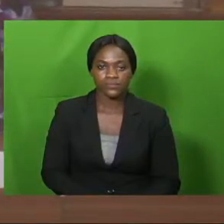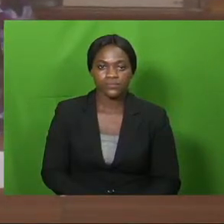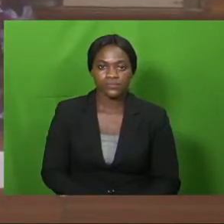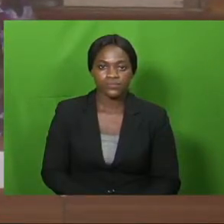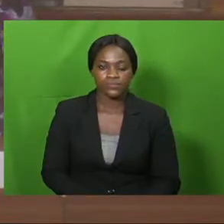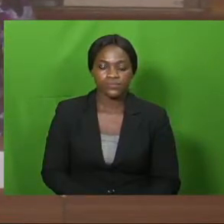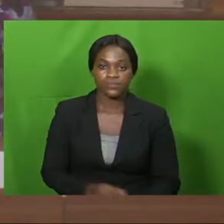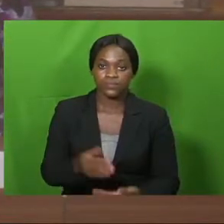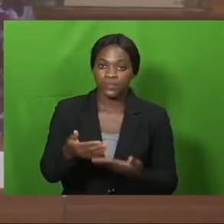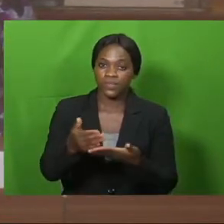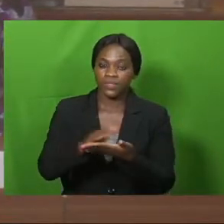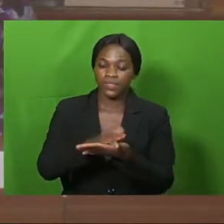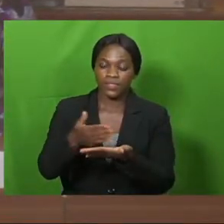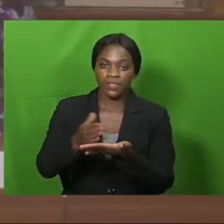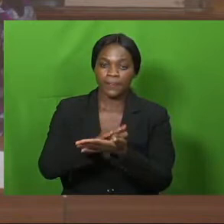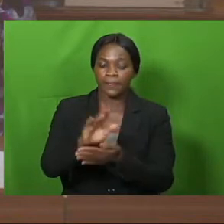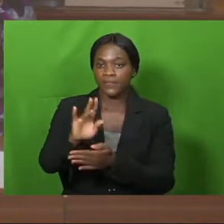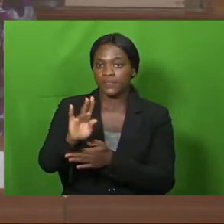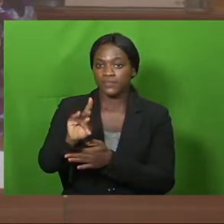Page 17.